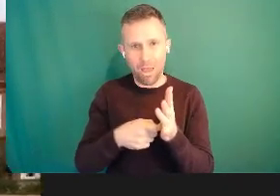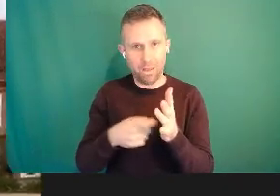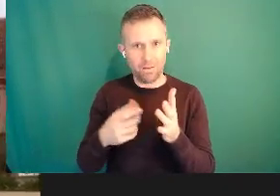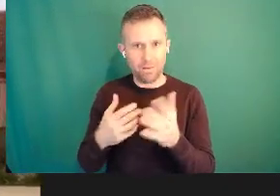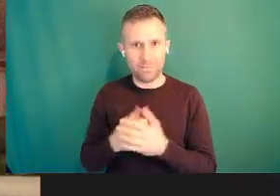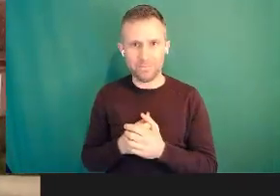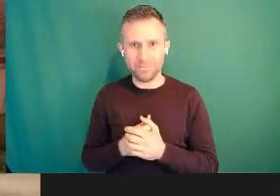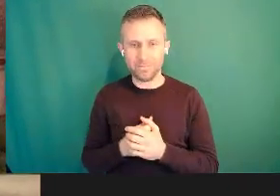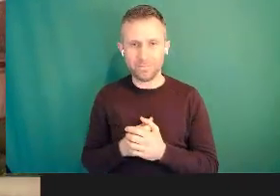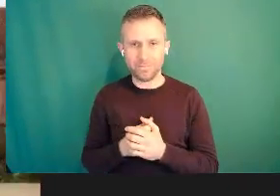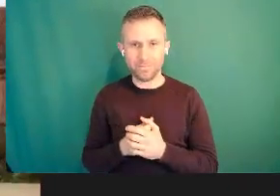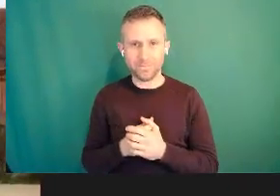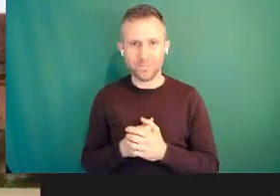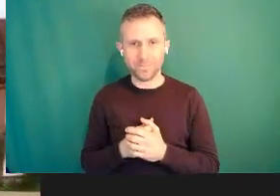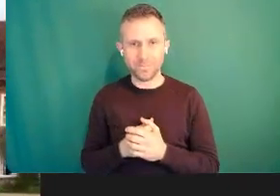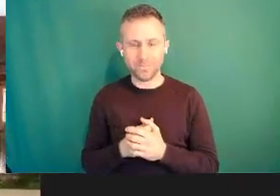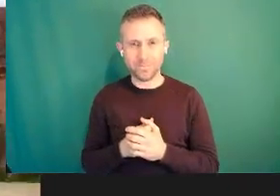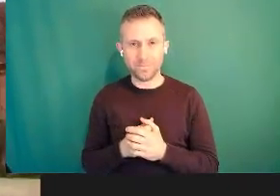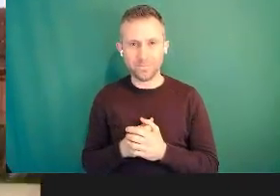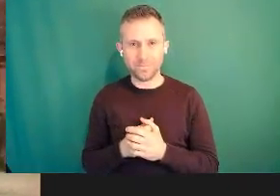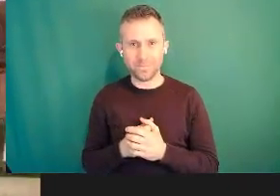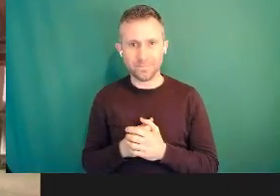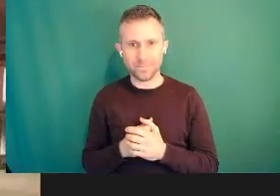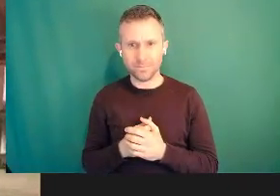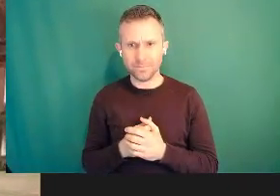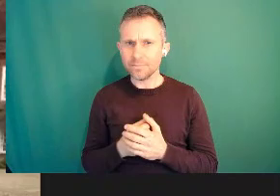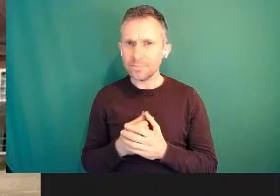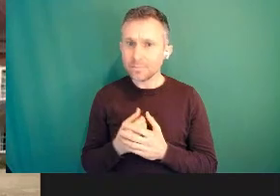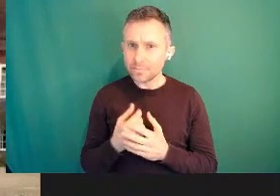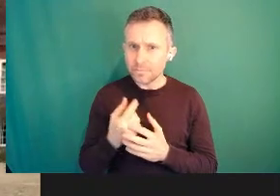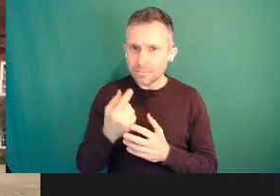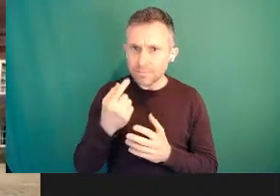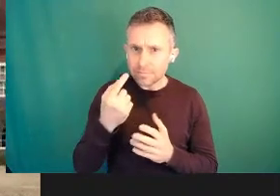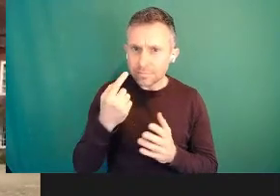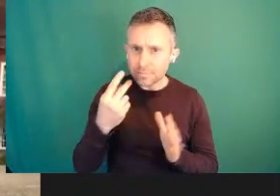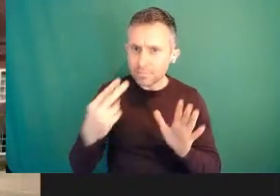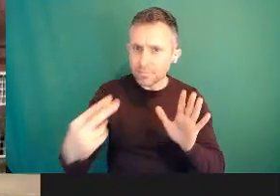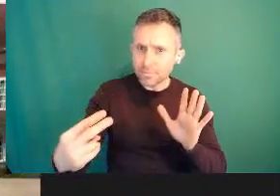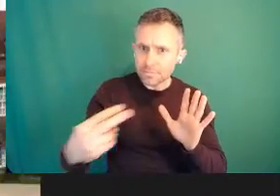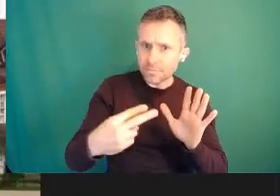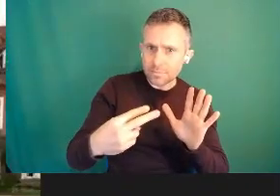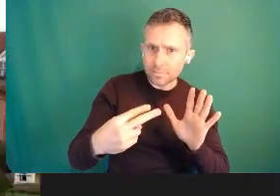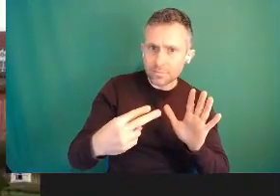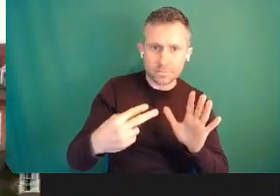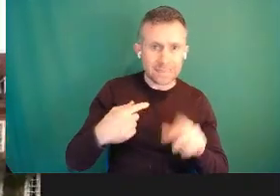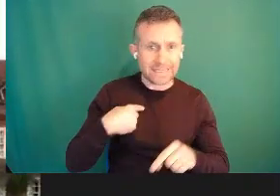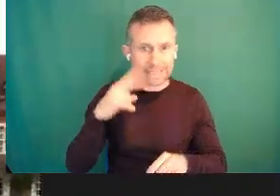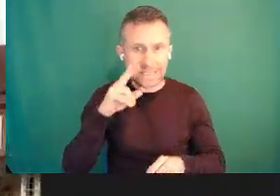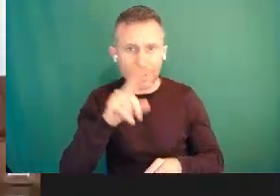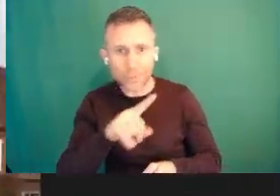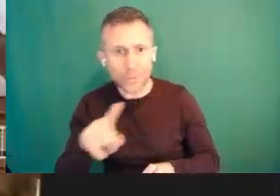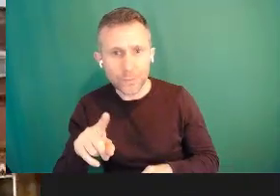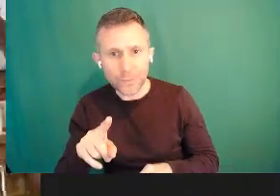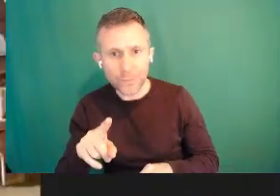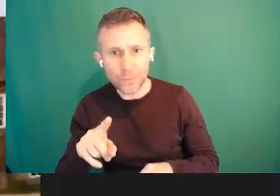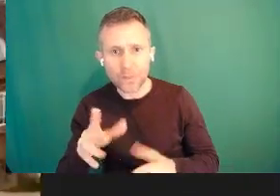Can you see that okay? I can't see any of you guys anymore. Yeah, we can see that. We can see the